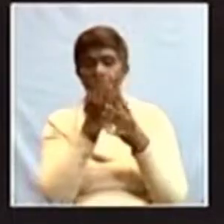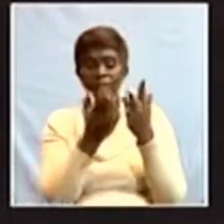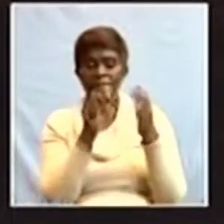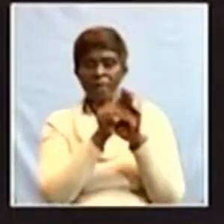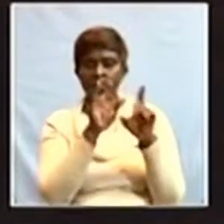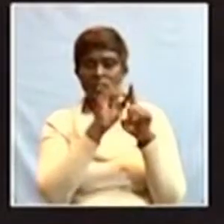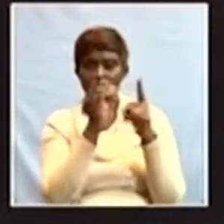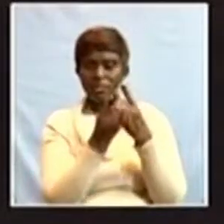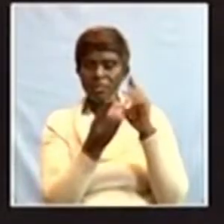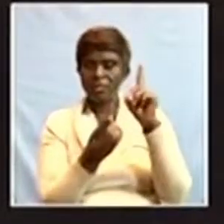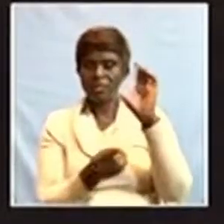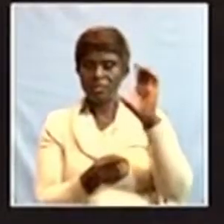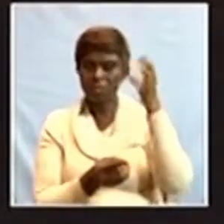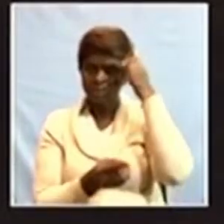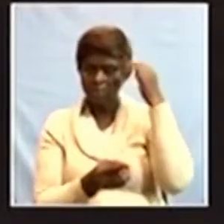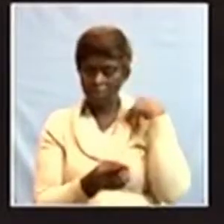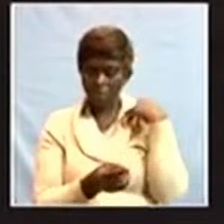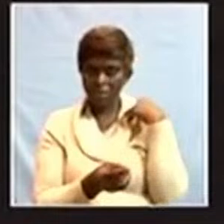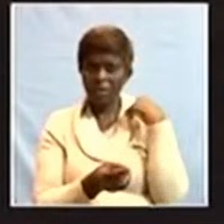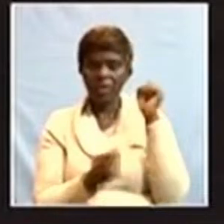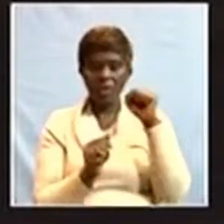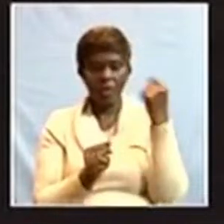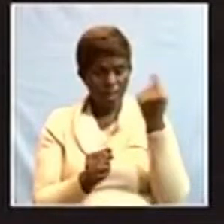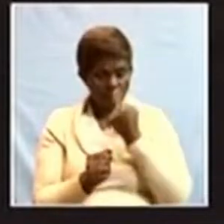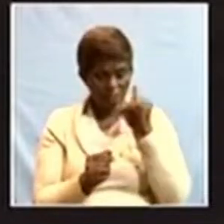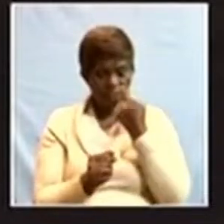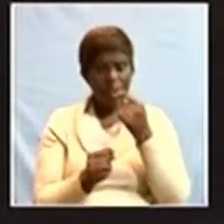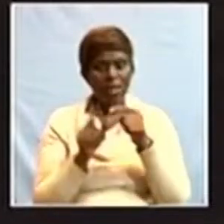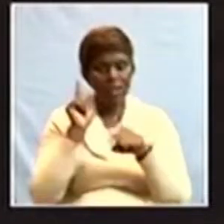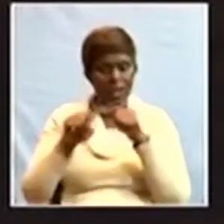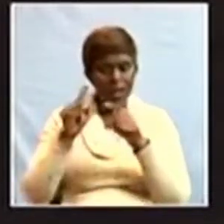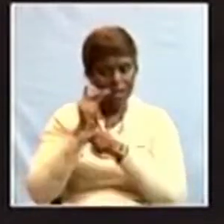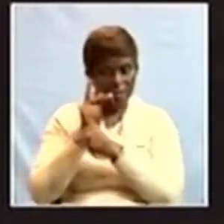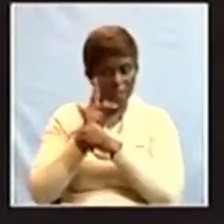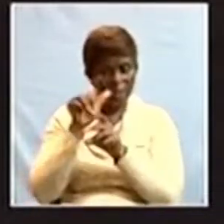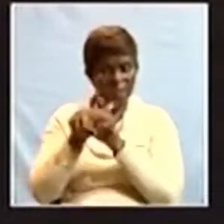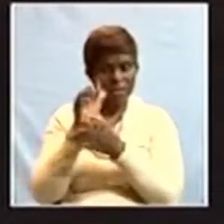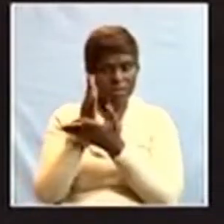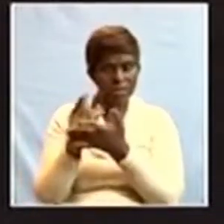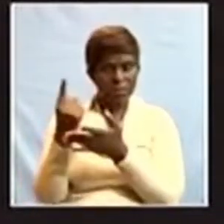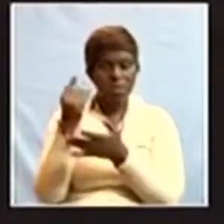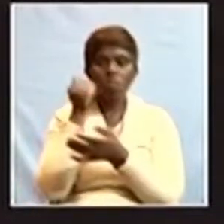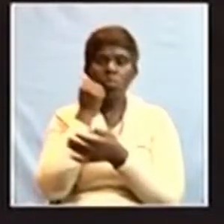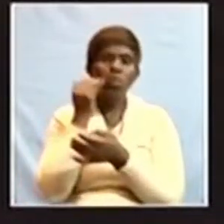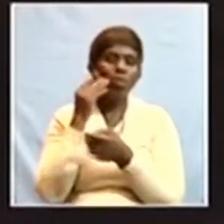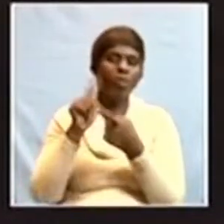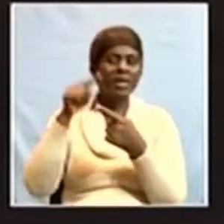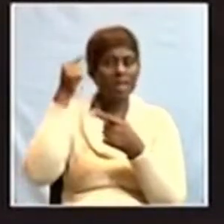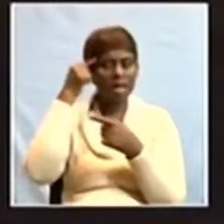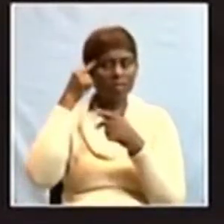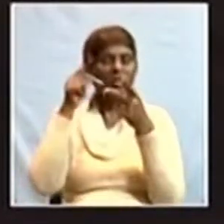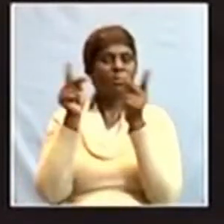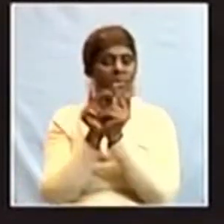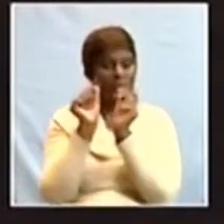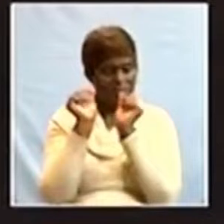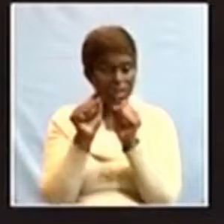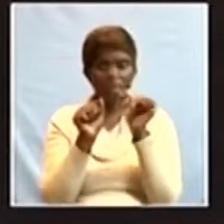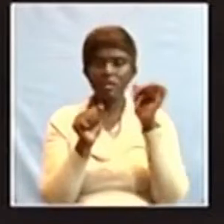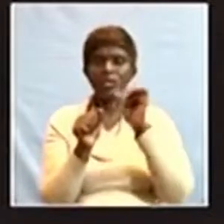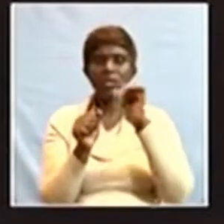district office. They cannot be kept in someone's home, but a government premises,